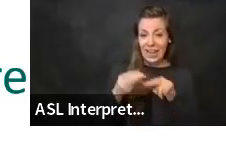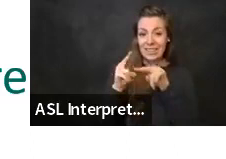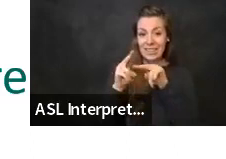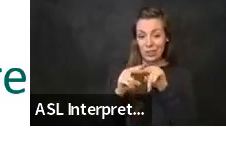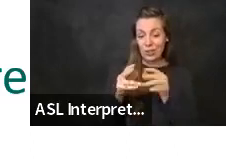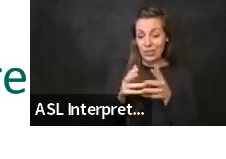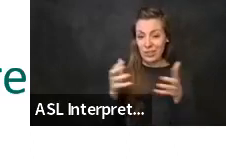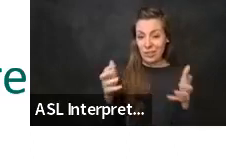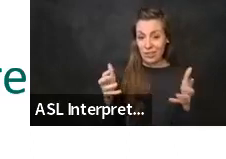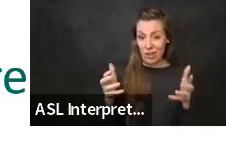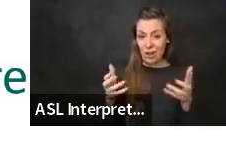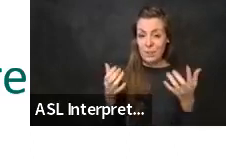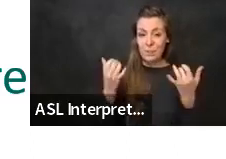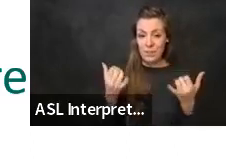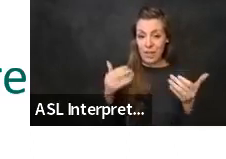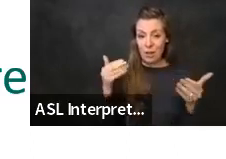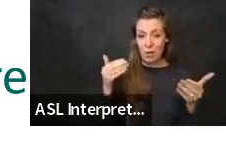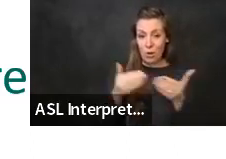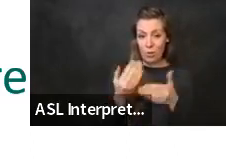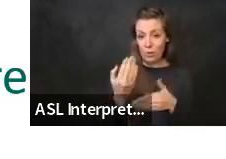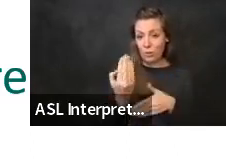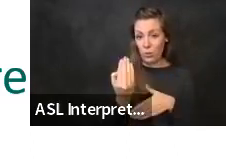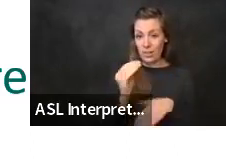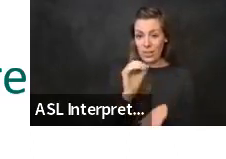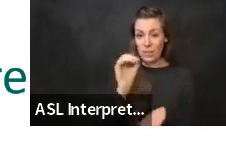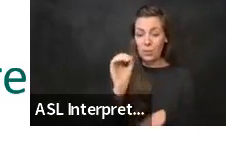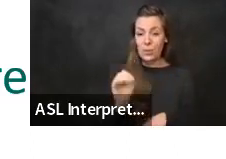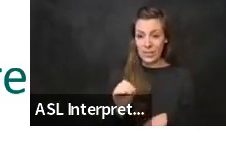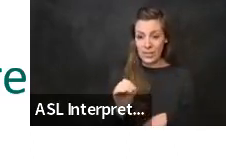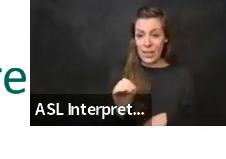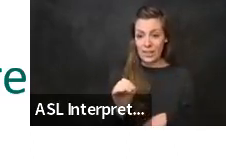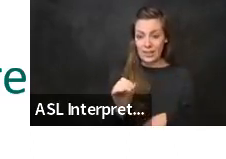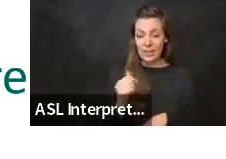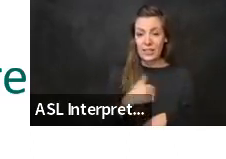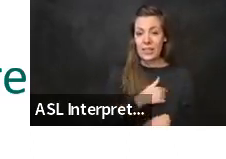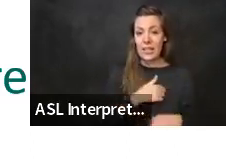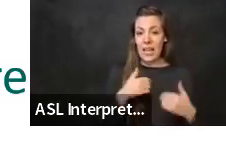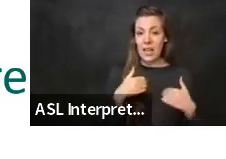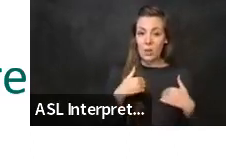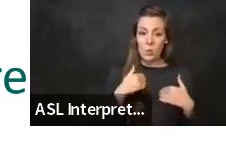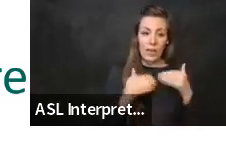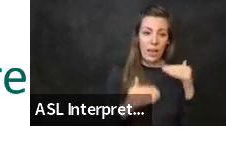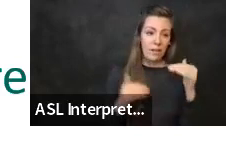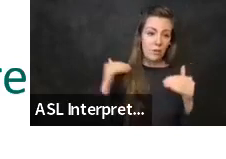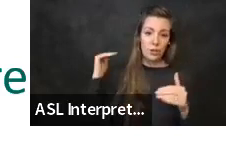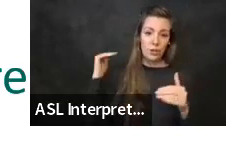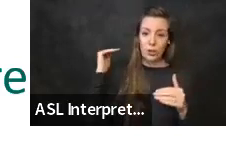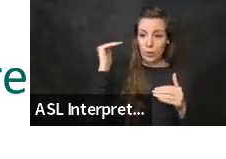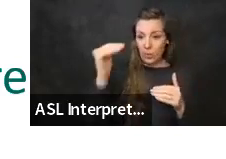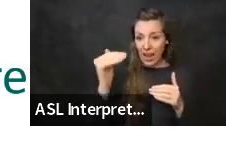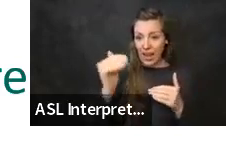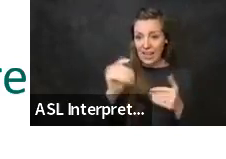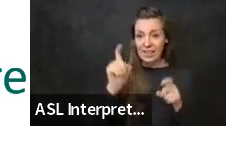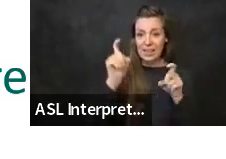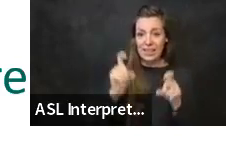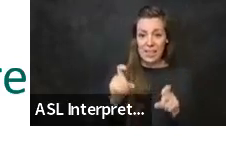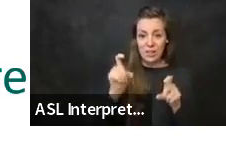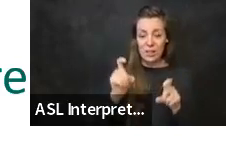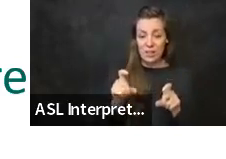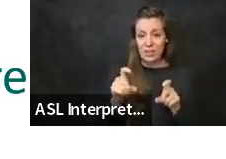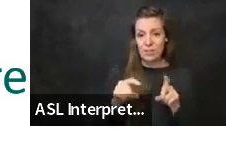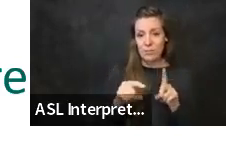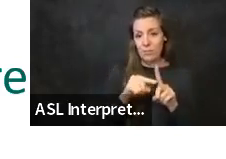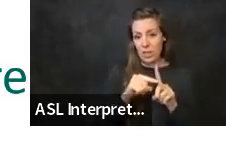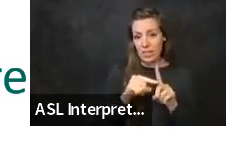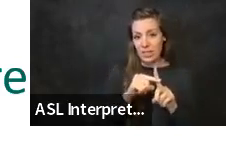bit and is now at almost 14%. And we have surpassed the test positivity, the peak of our